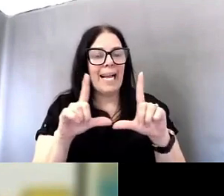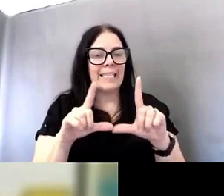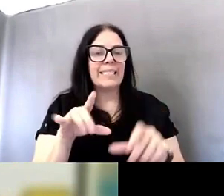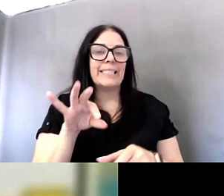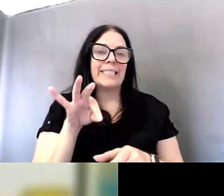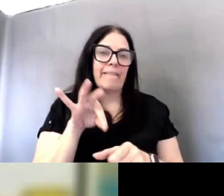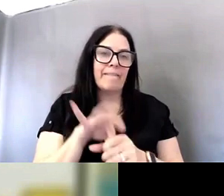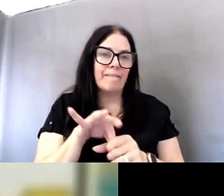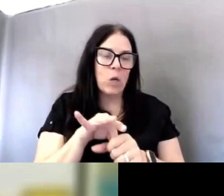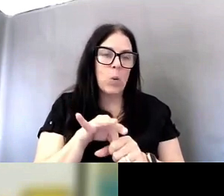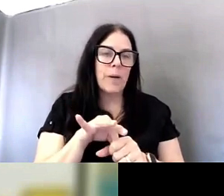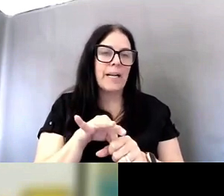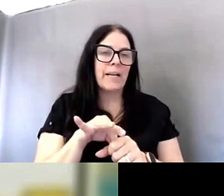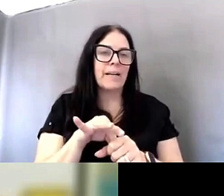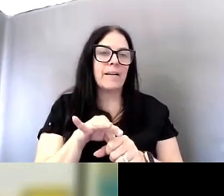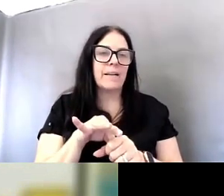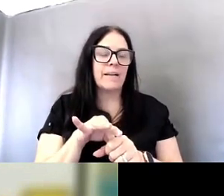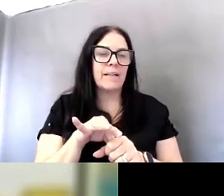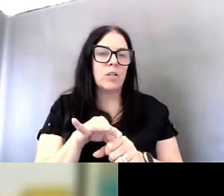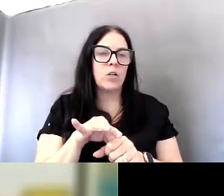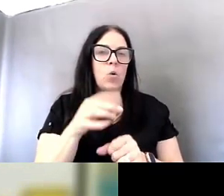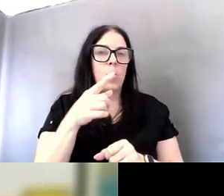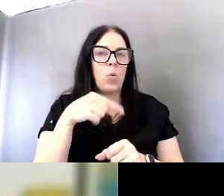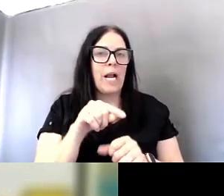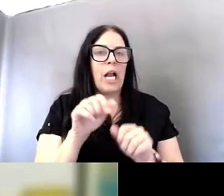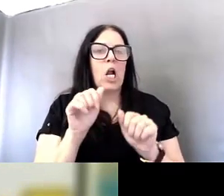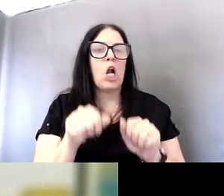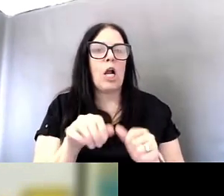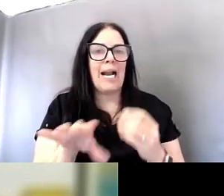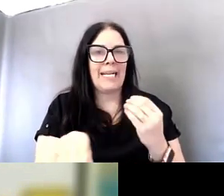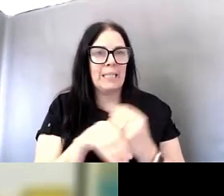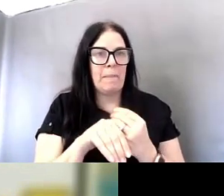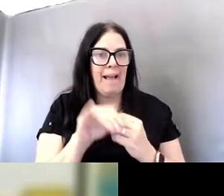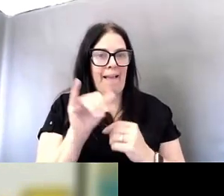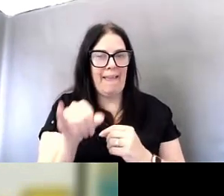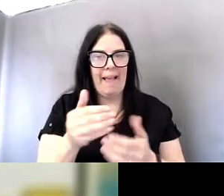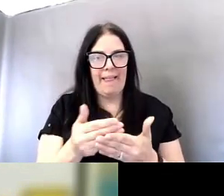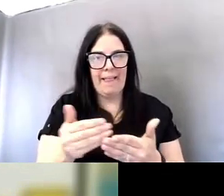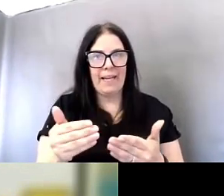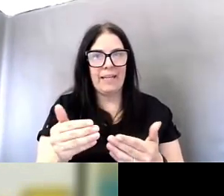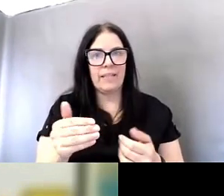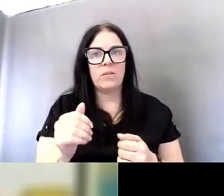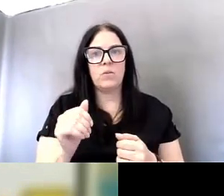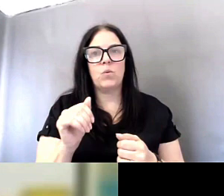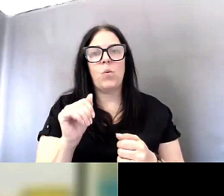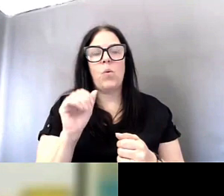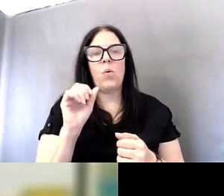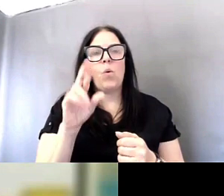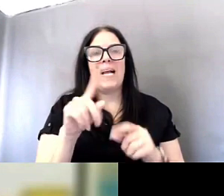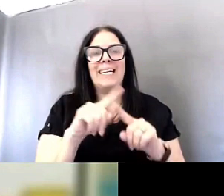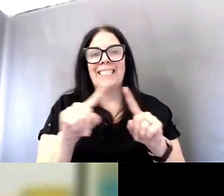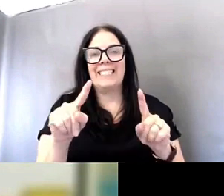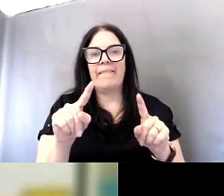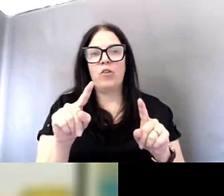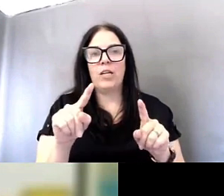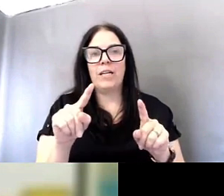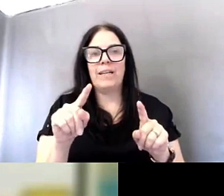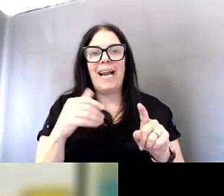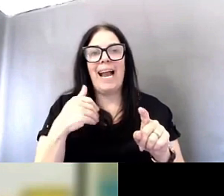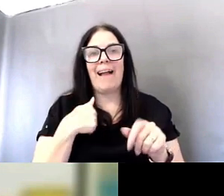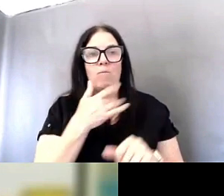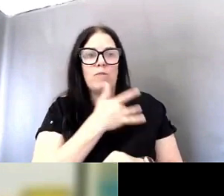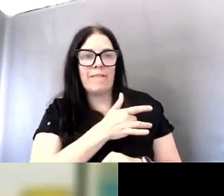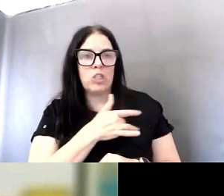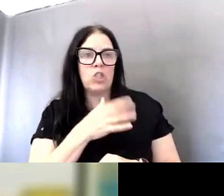voting, things we could expand upon, or there are different versions provincially and